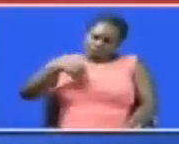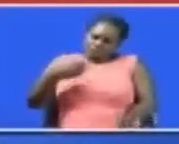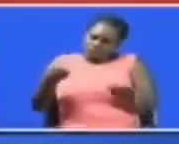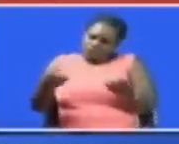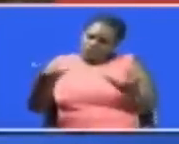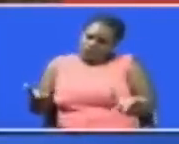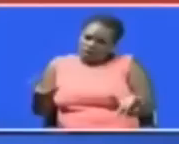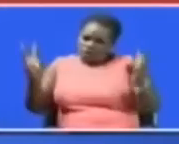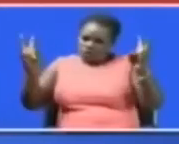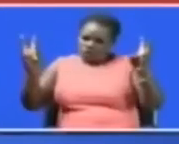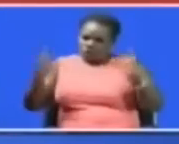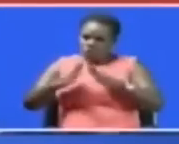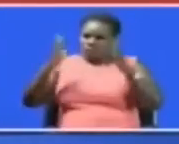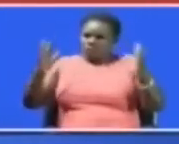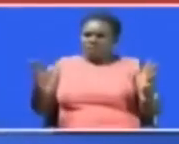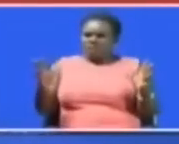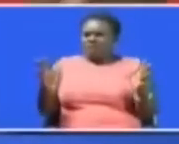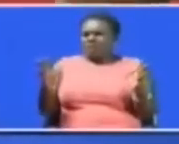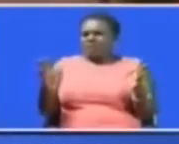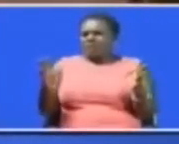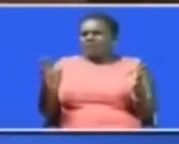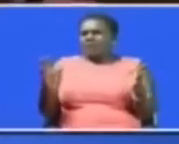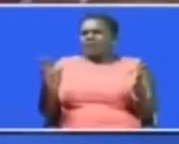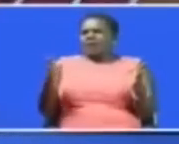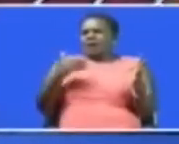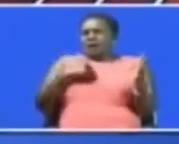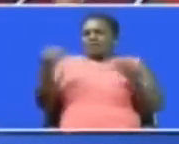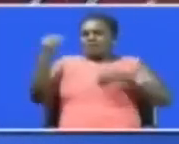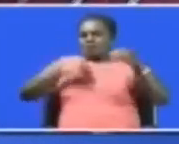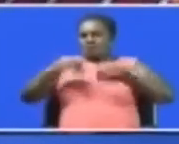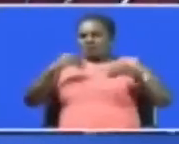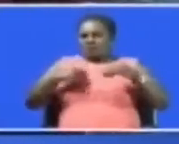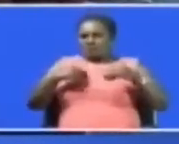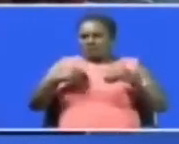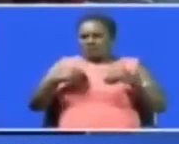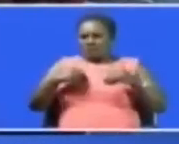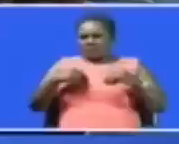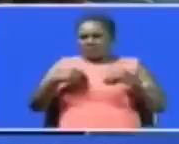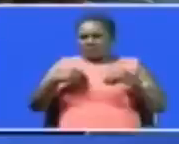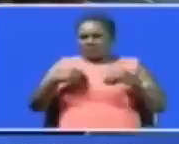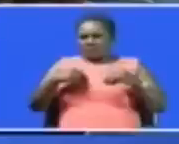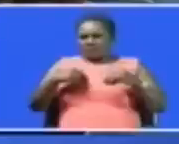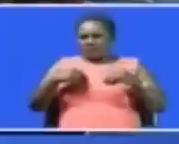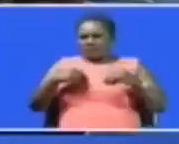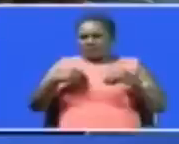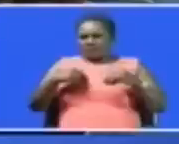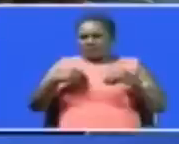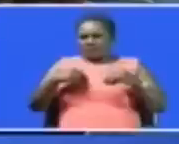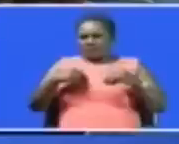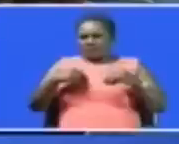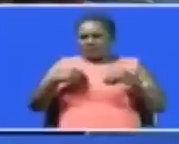be addressing is the key issues, no matter the system of government. Yeah. And if we have corruption, Somalia is all about it.